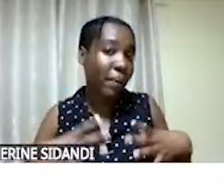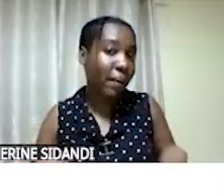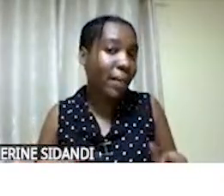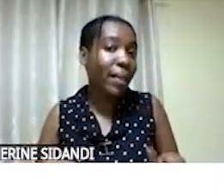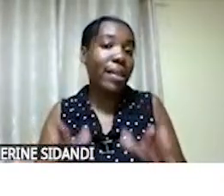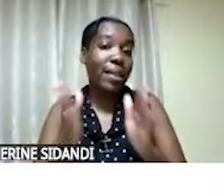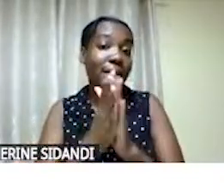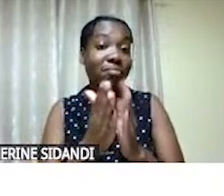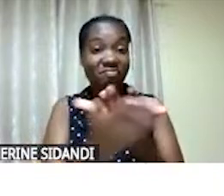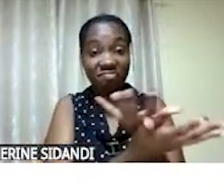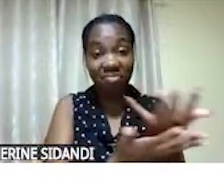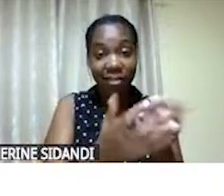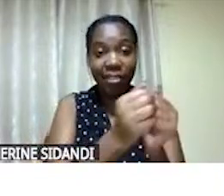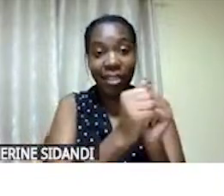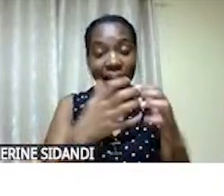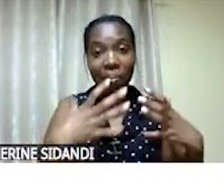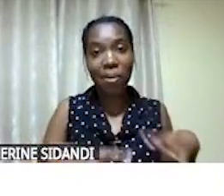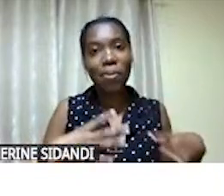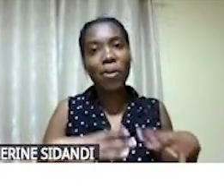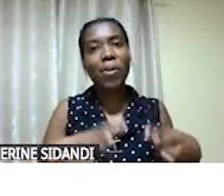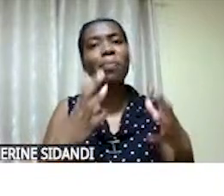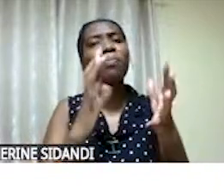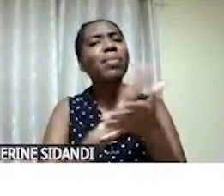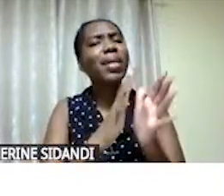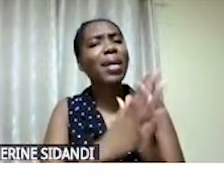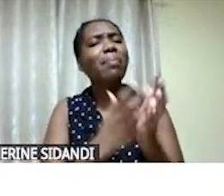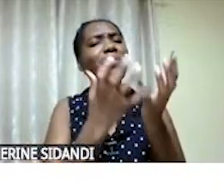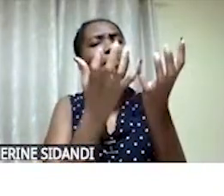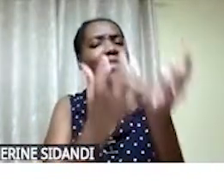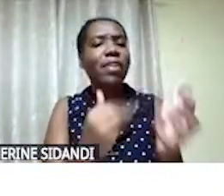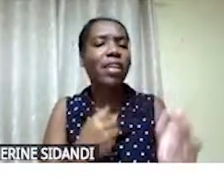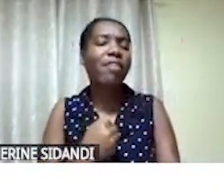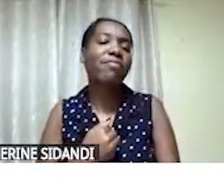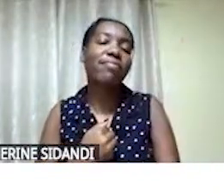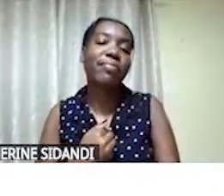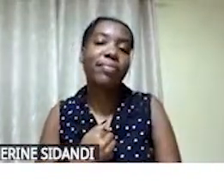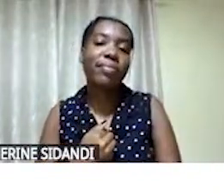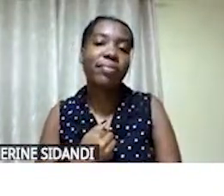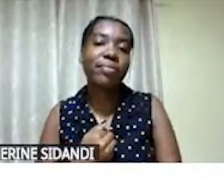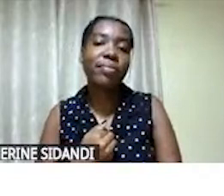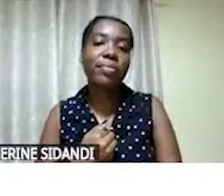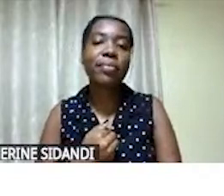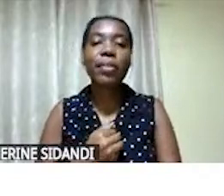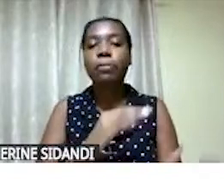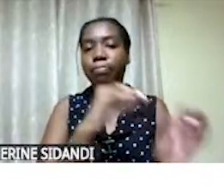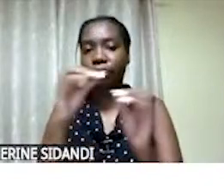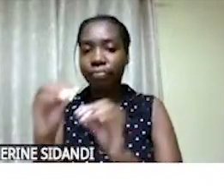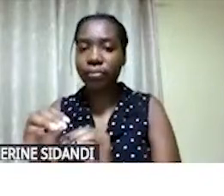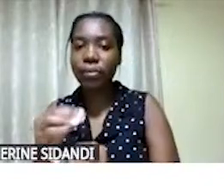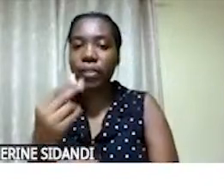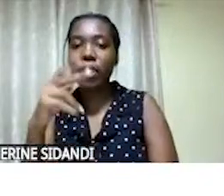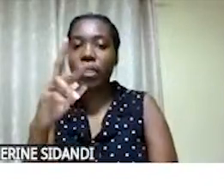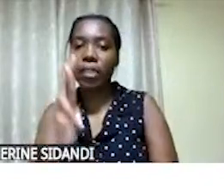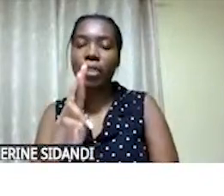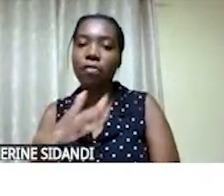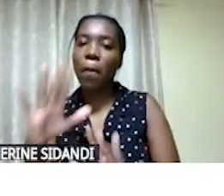people will be heavier, right? Will be deeper. And then we have Farm B, that's their why